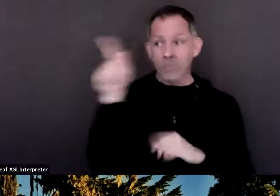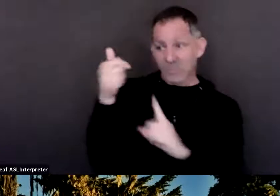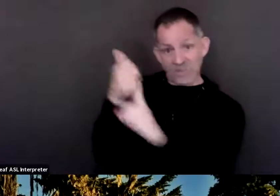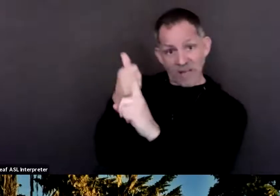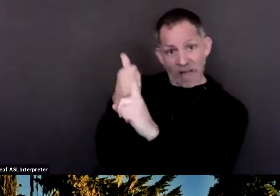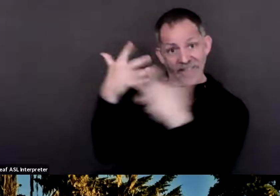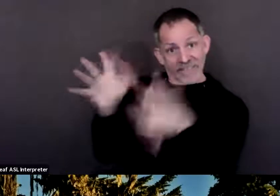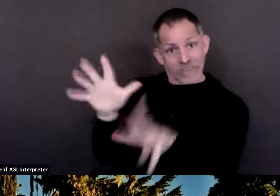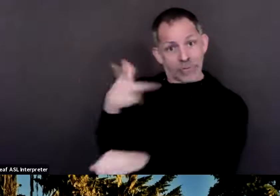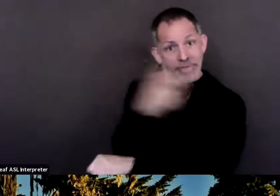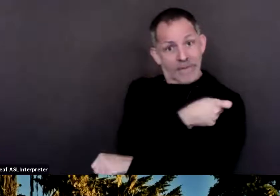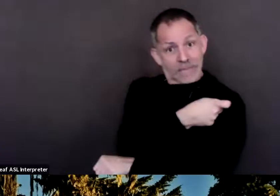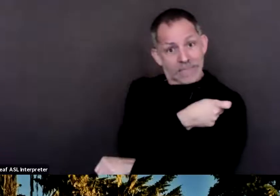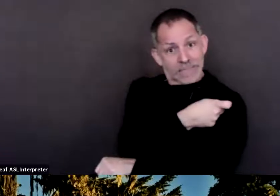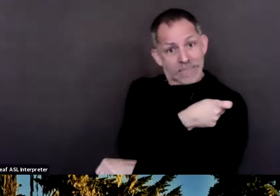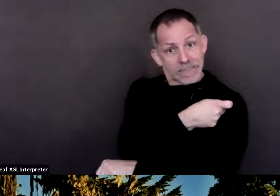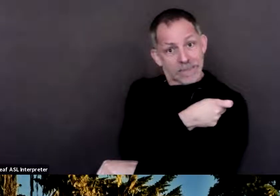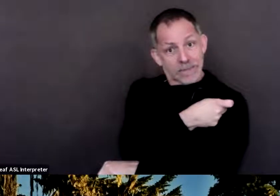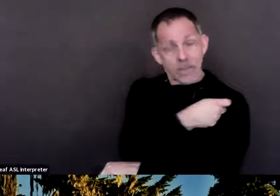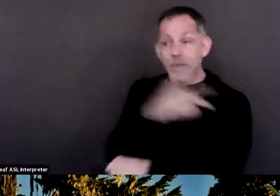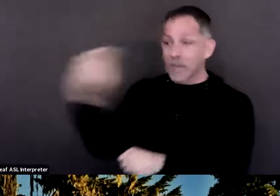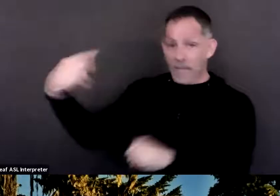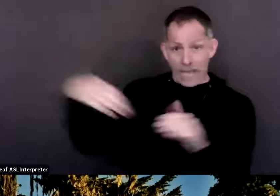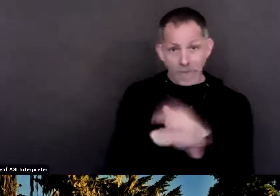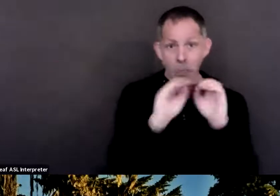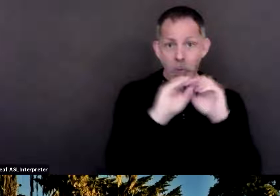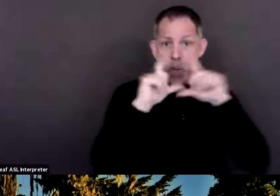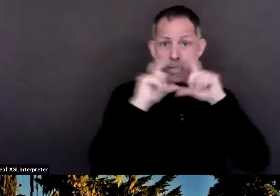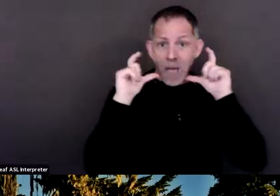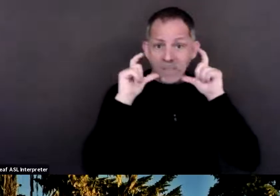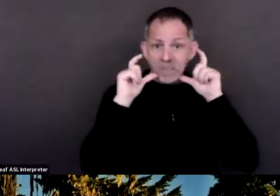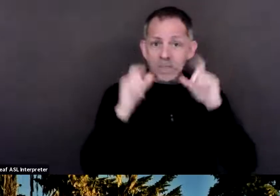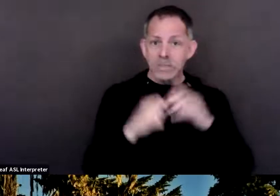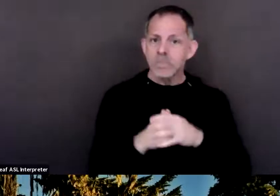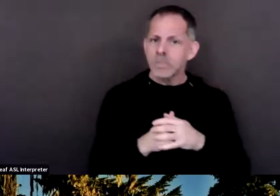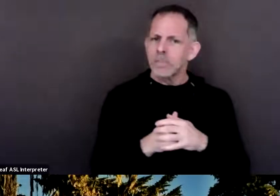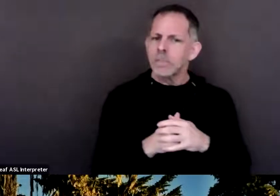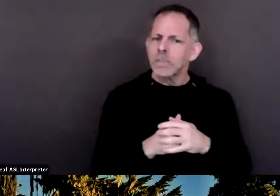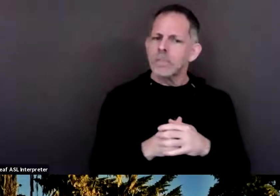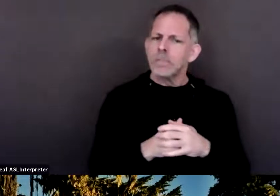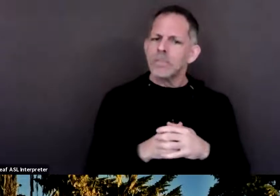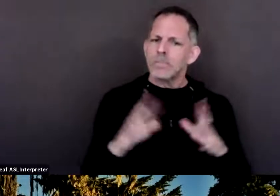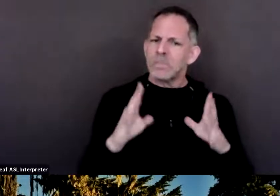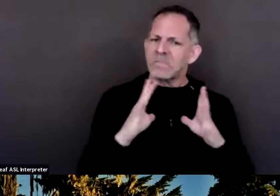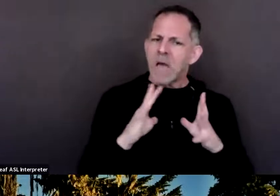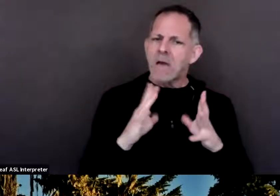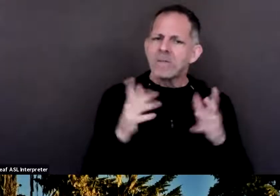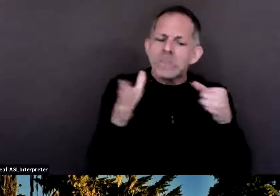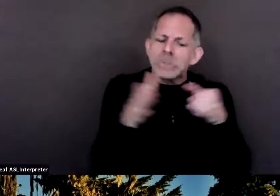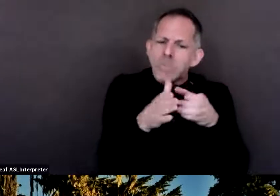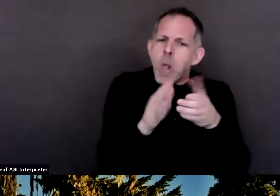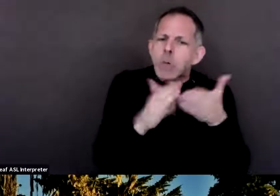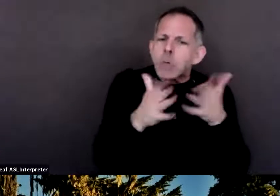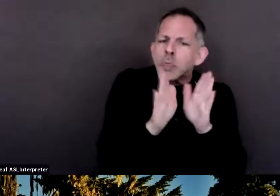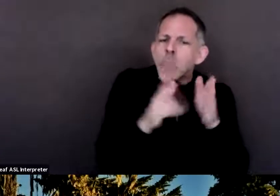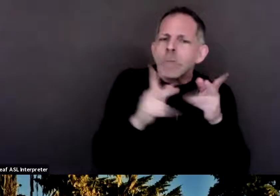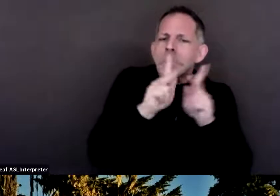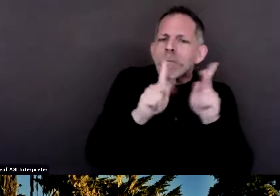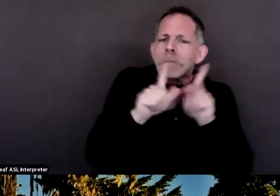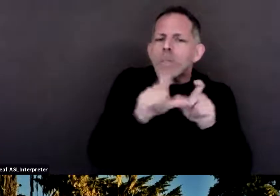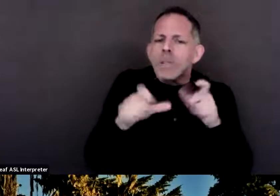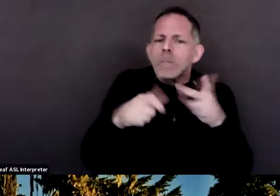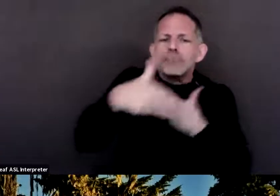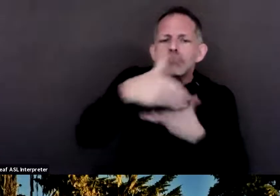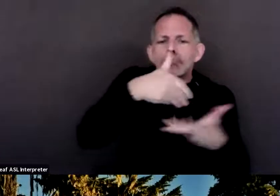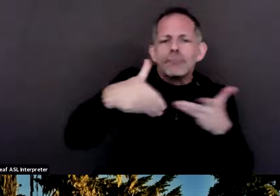mask wearing. And you can, have small gatherings of, getting together with a friend who's